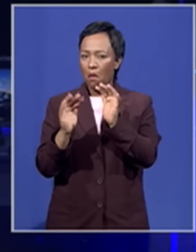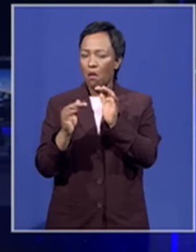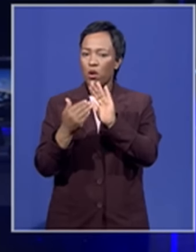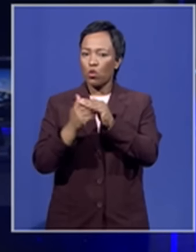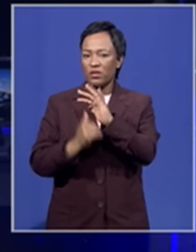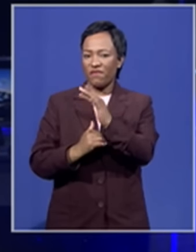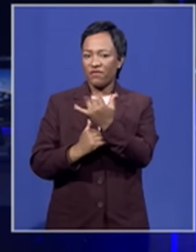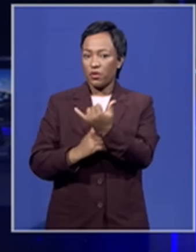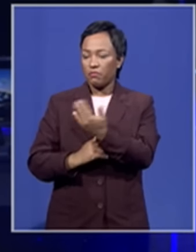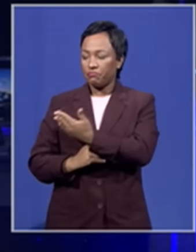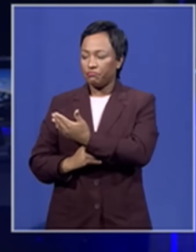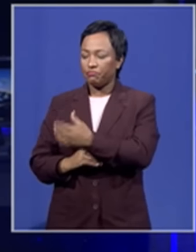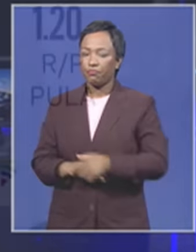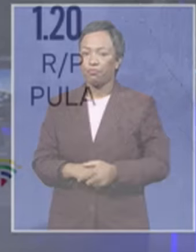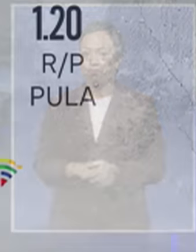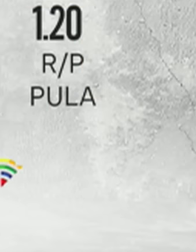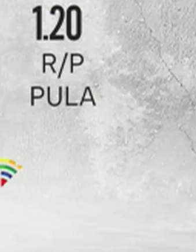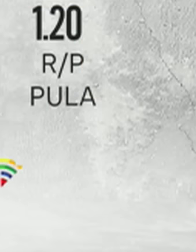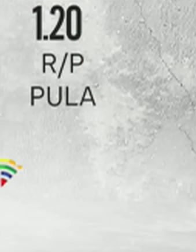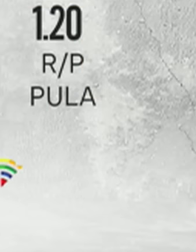ya bohlano.